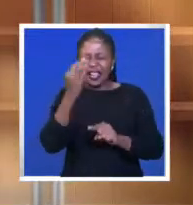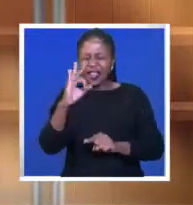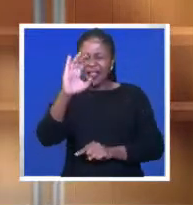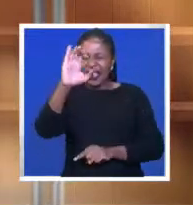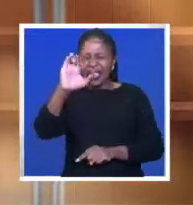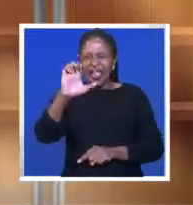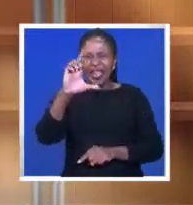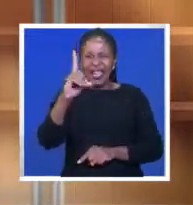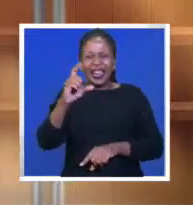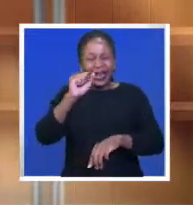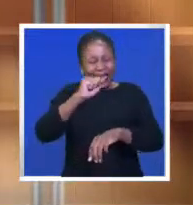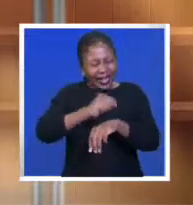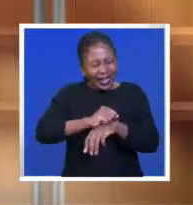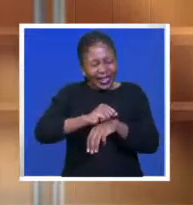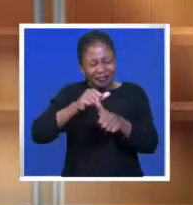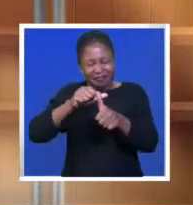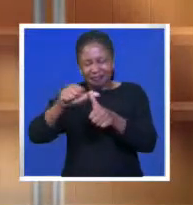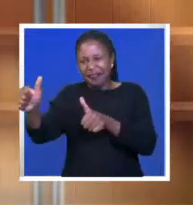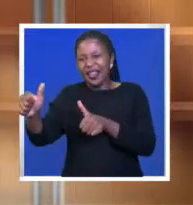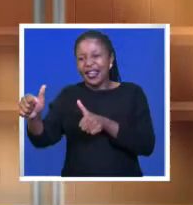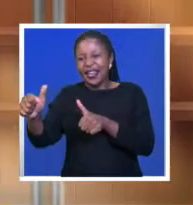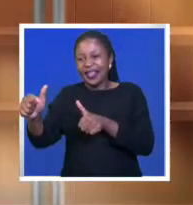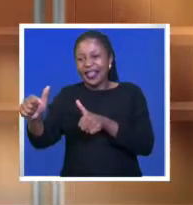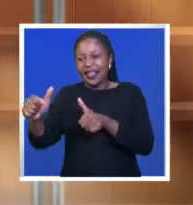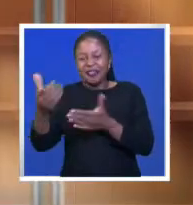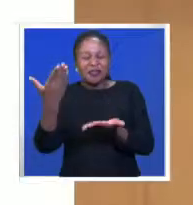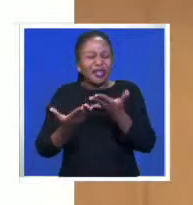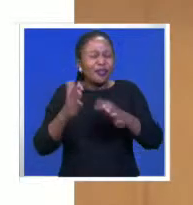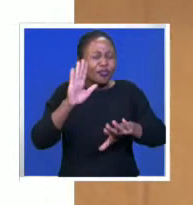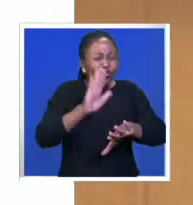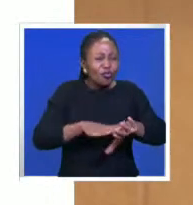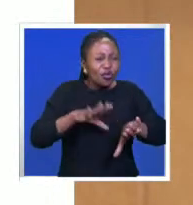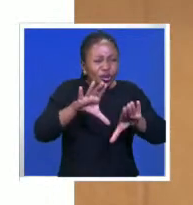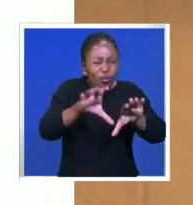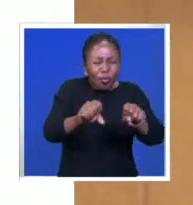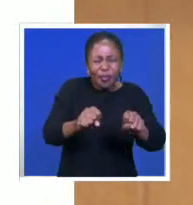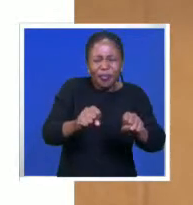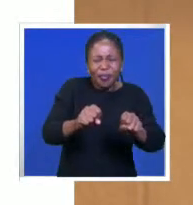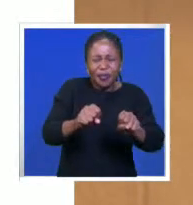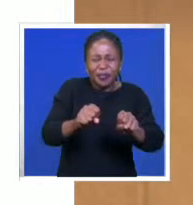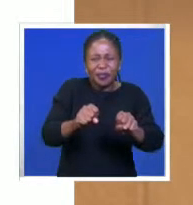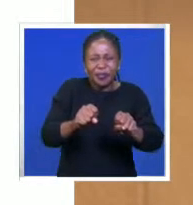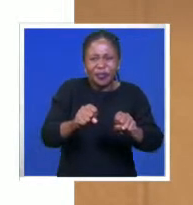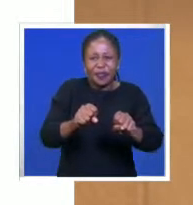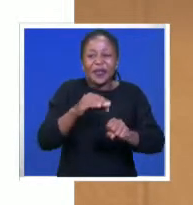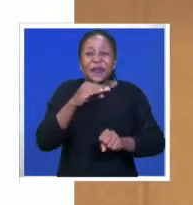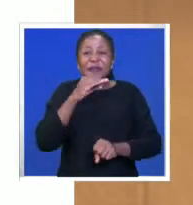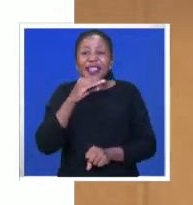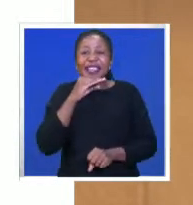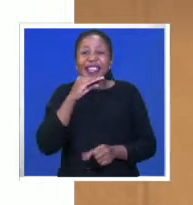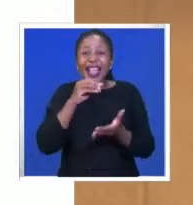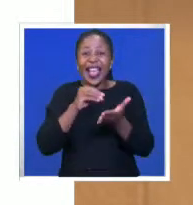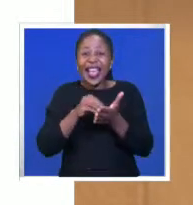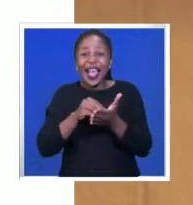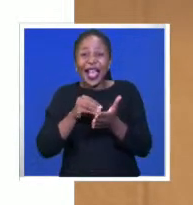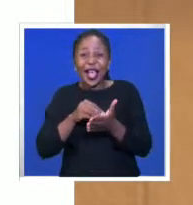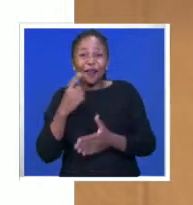found? Now, that is what we call as suspense, my dear Lena. This is what keeps the